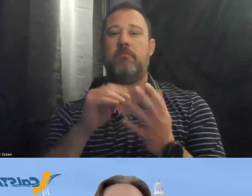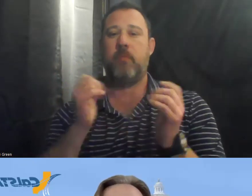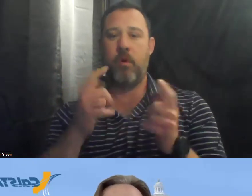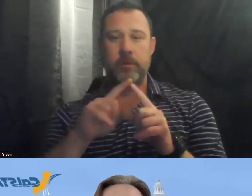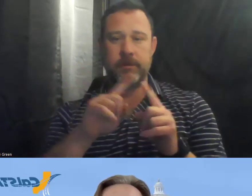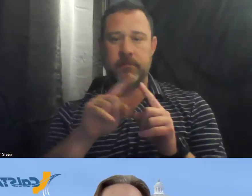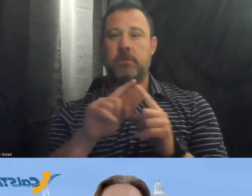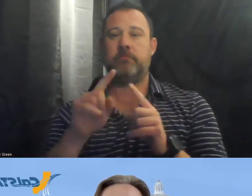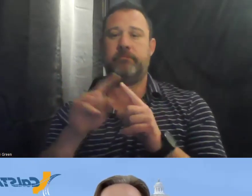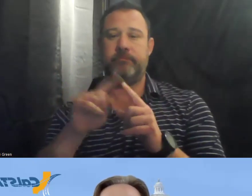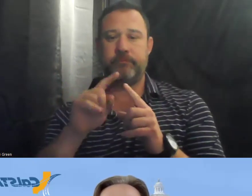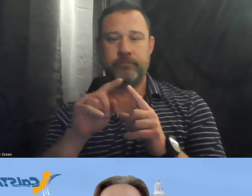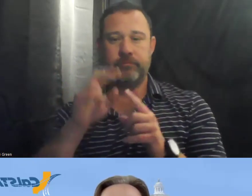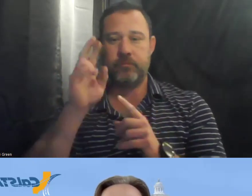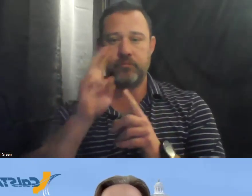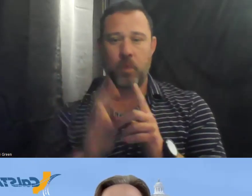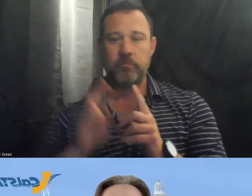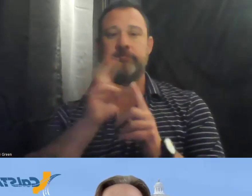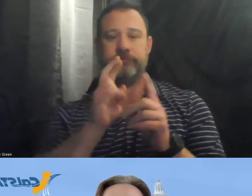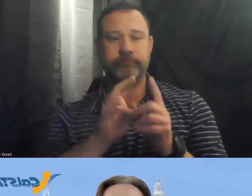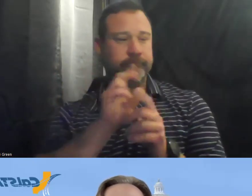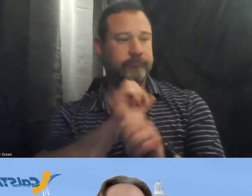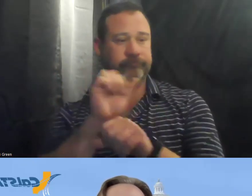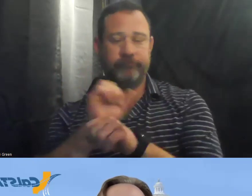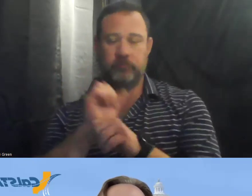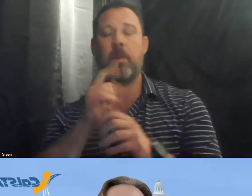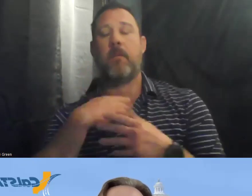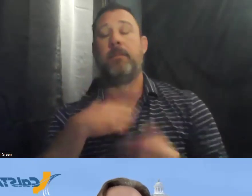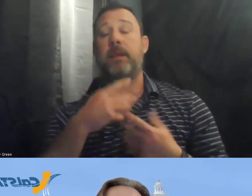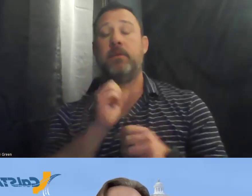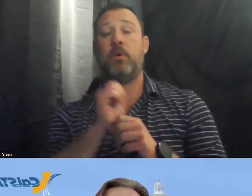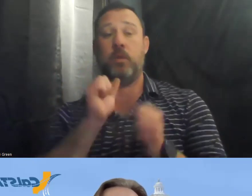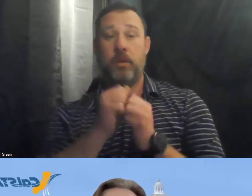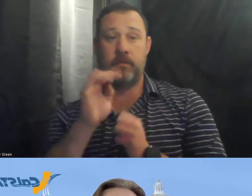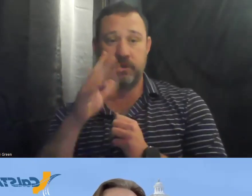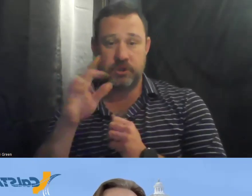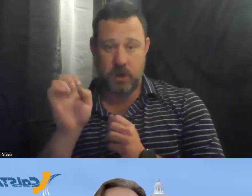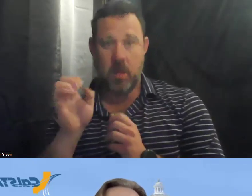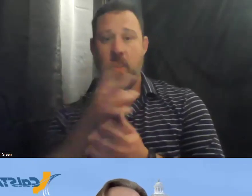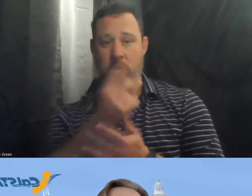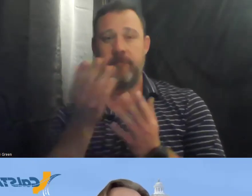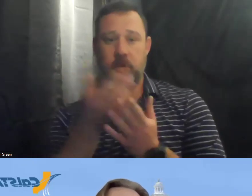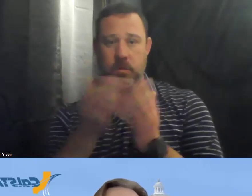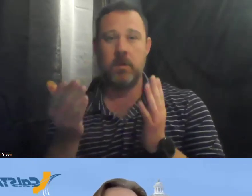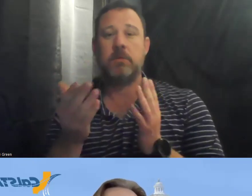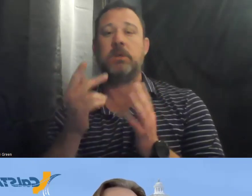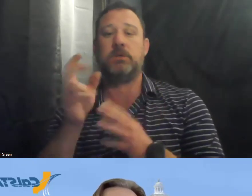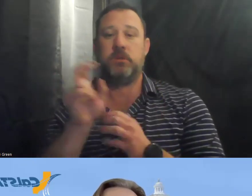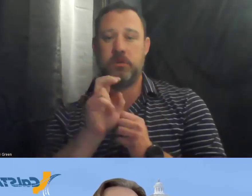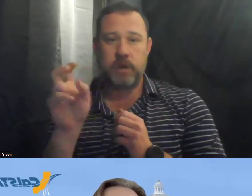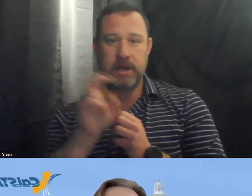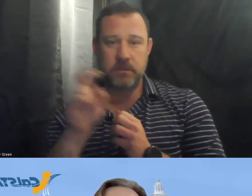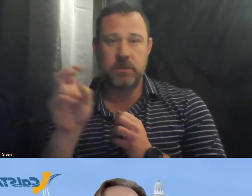know existed. And one of the things I'm really pleased to be doing is working with Michelle in a number of things, because